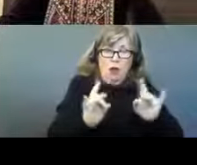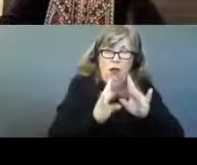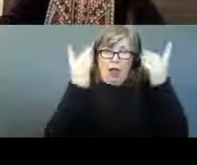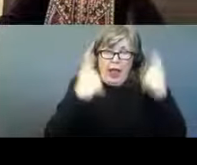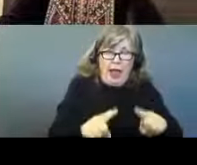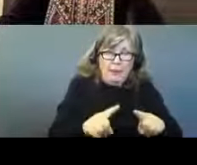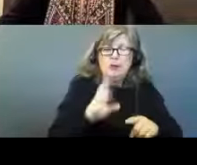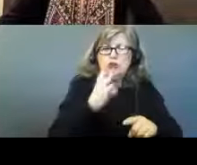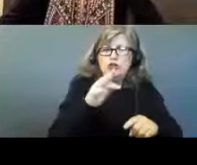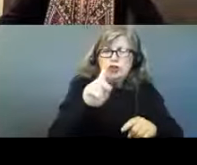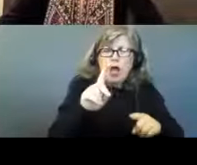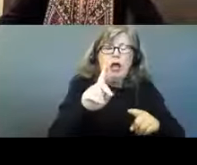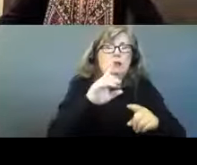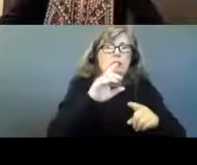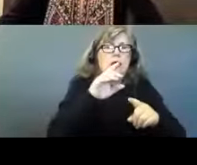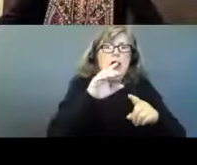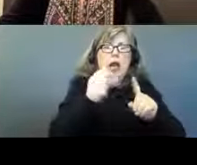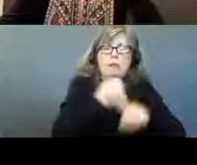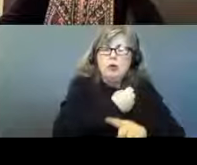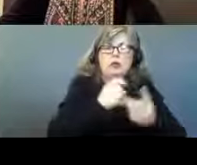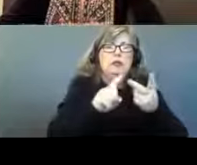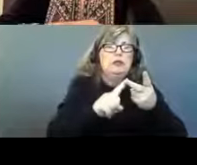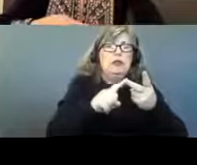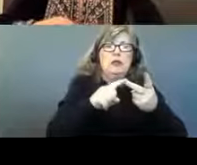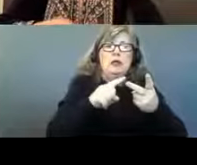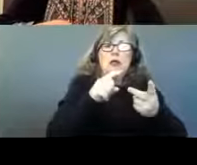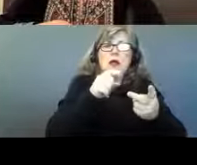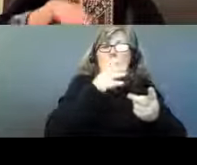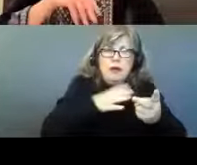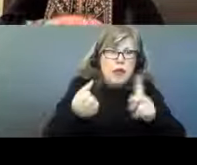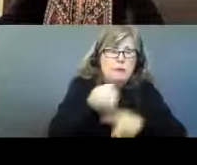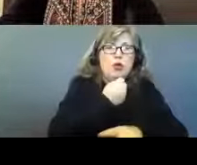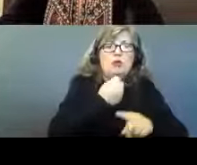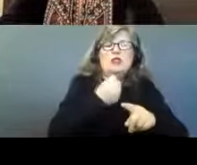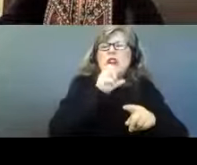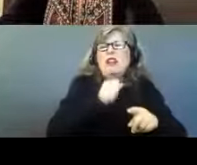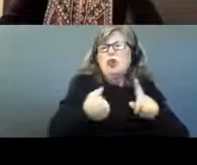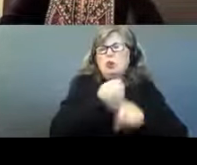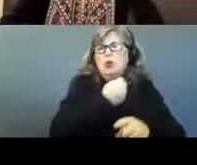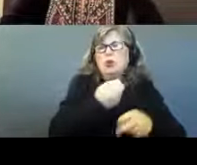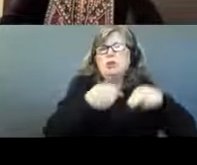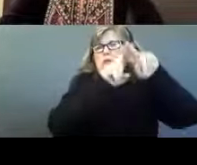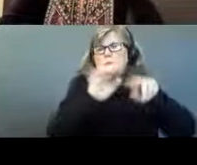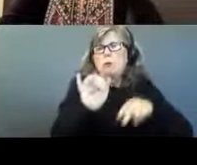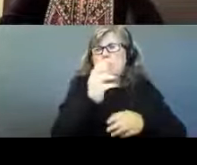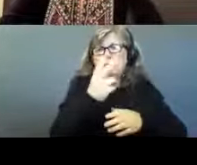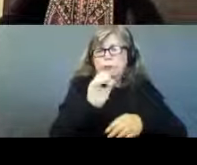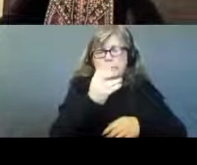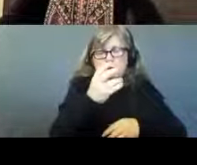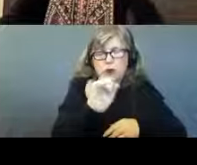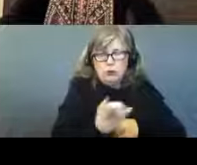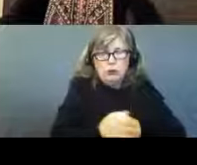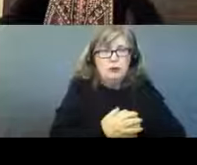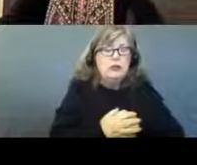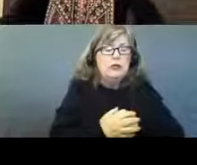and it's reasonable to assume that elder abuse has also increased. One advocate estimated the increase to be tenfold for